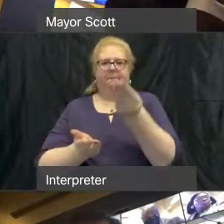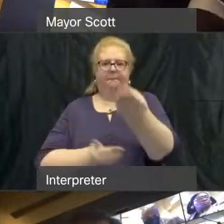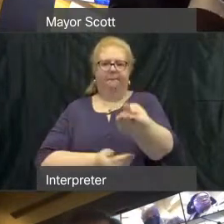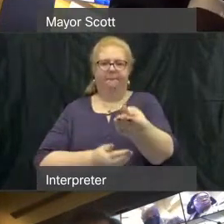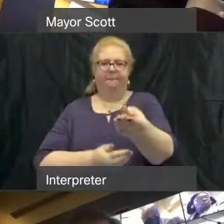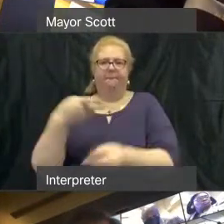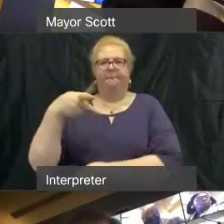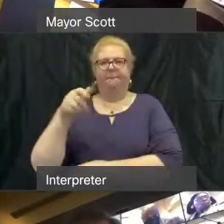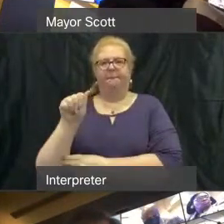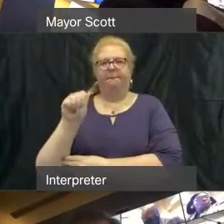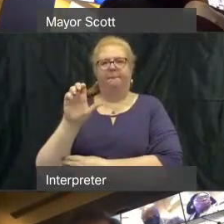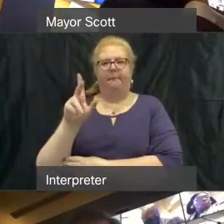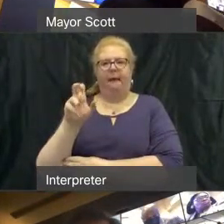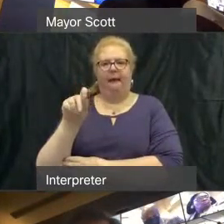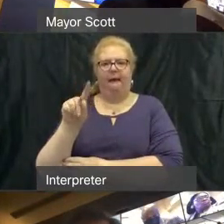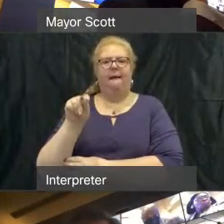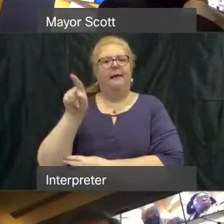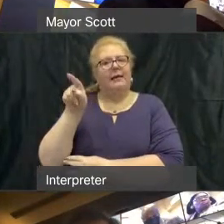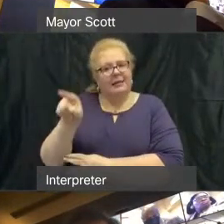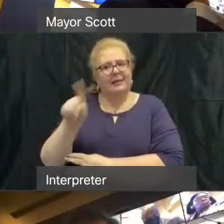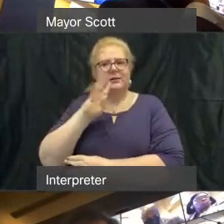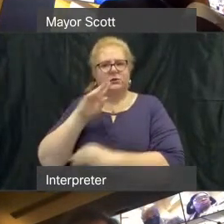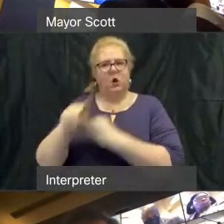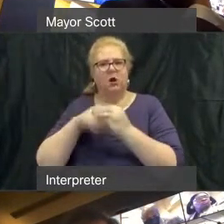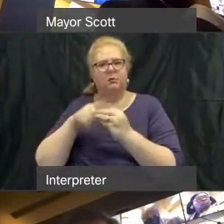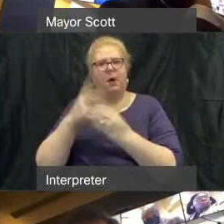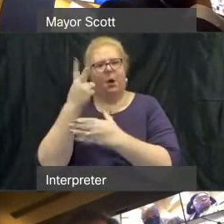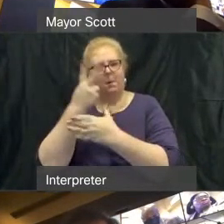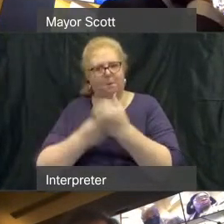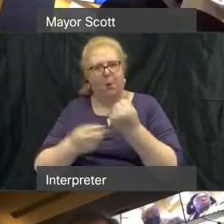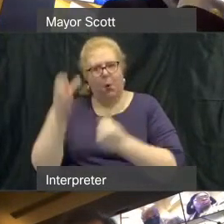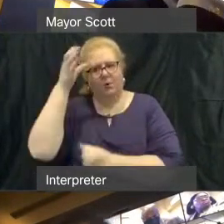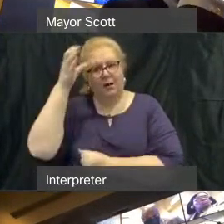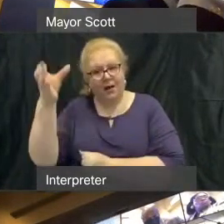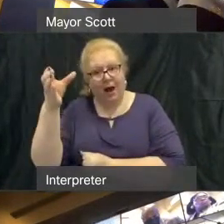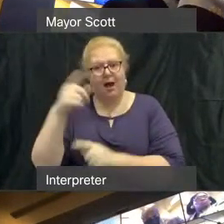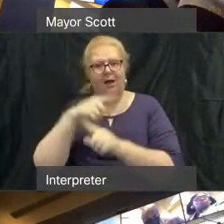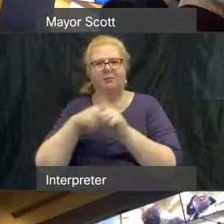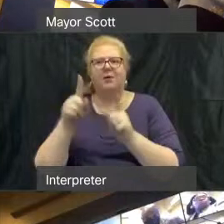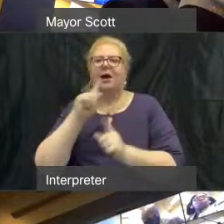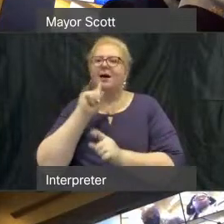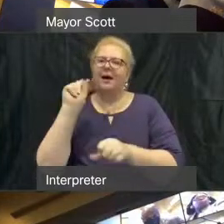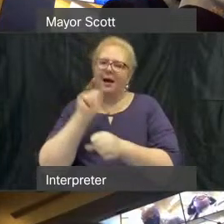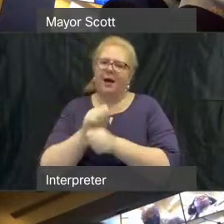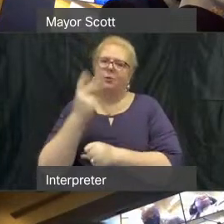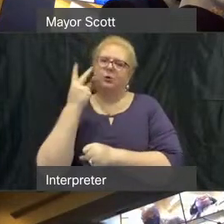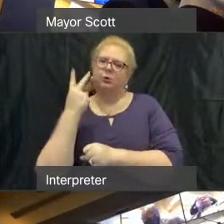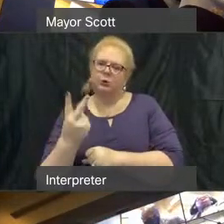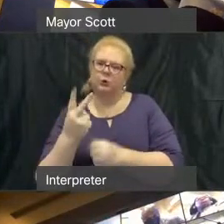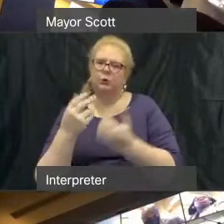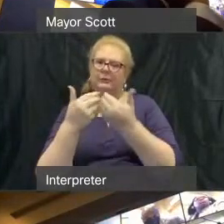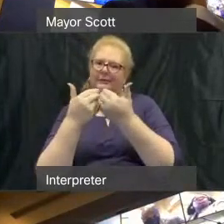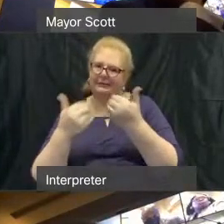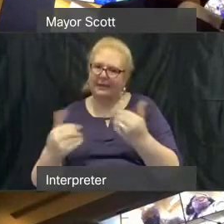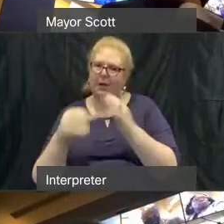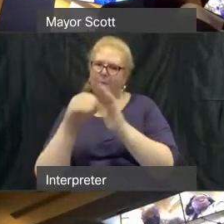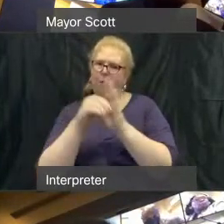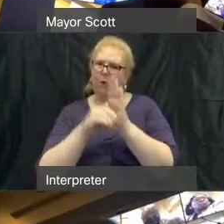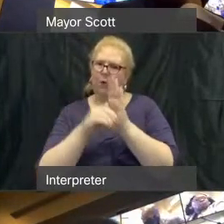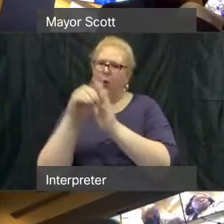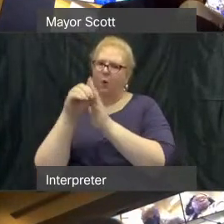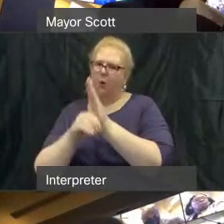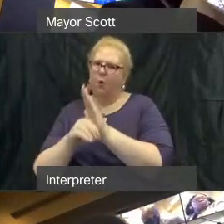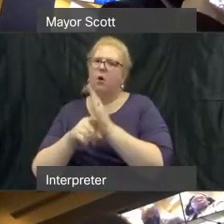These were two. He talked about both concepts, but there were actually two separate ordinances that he passed out in